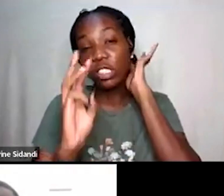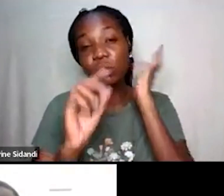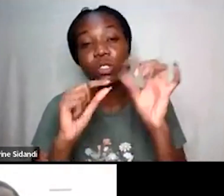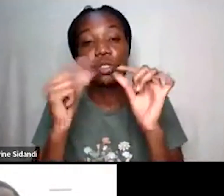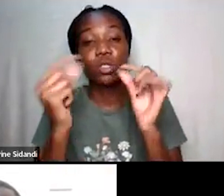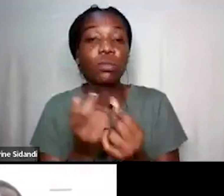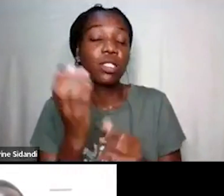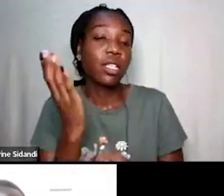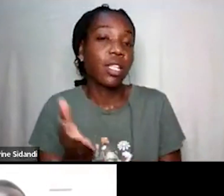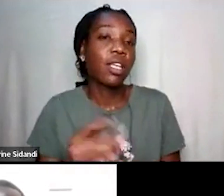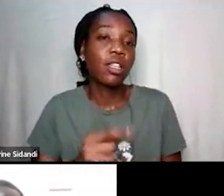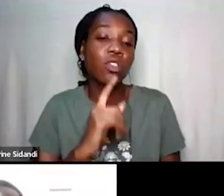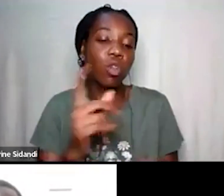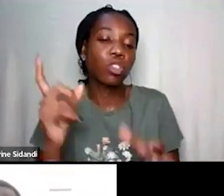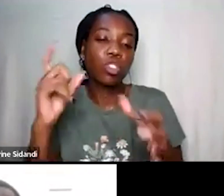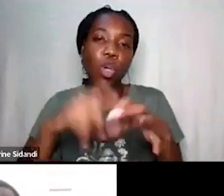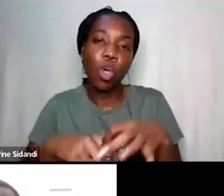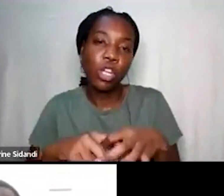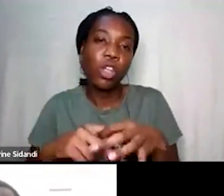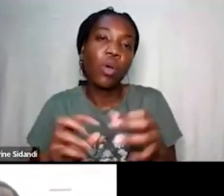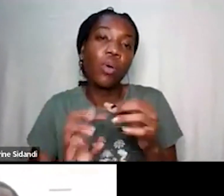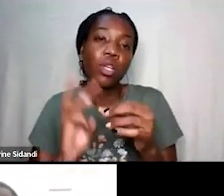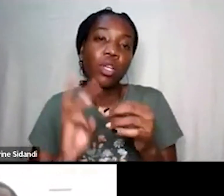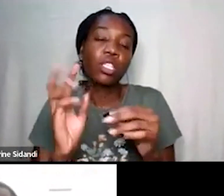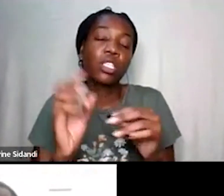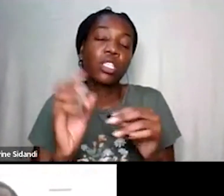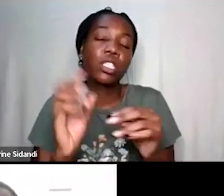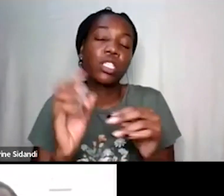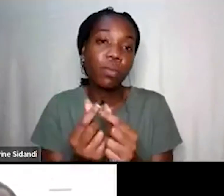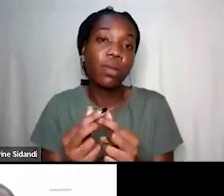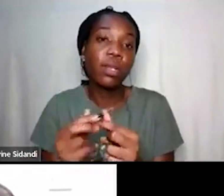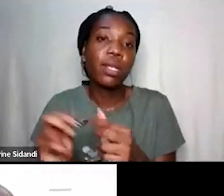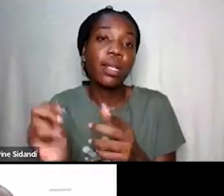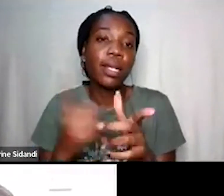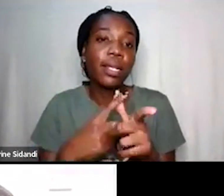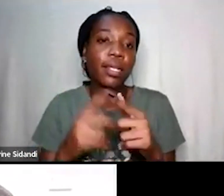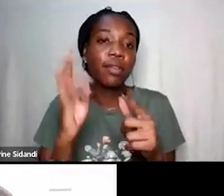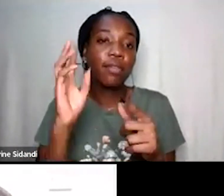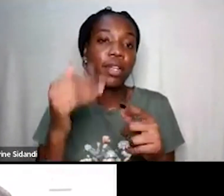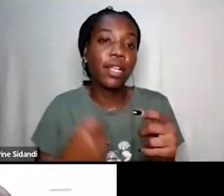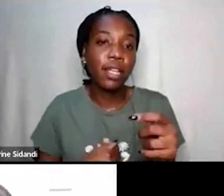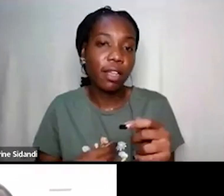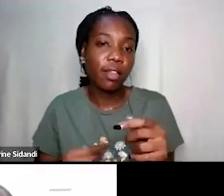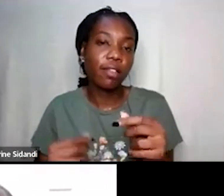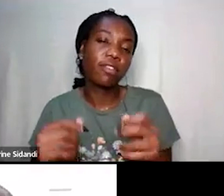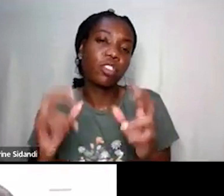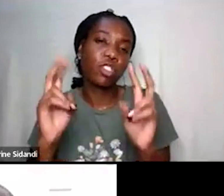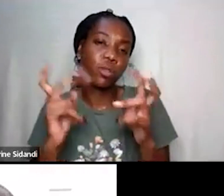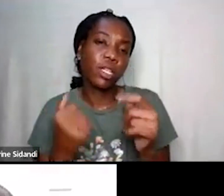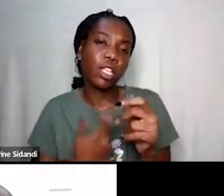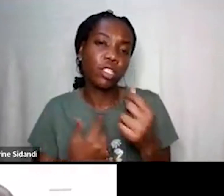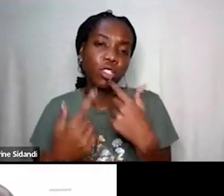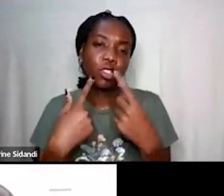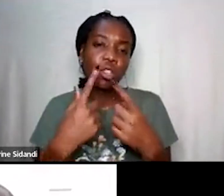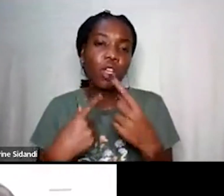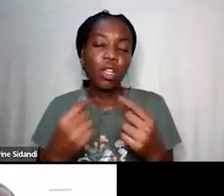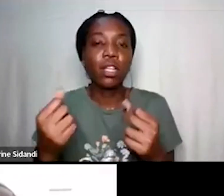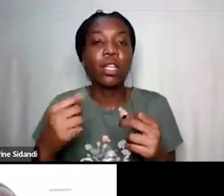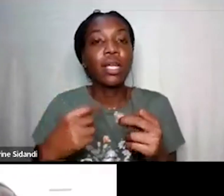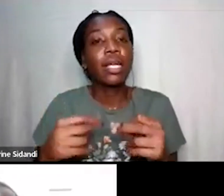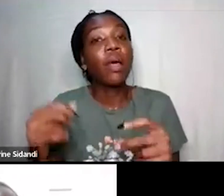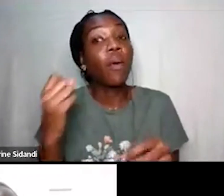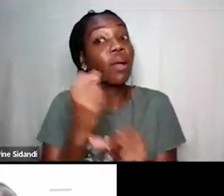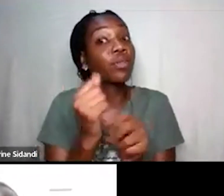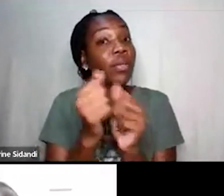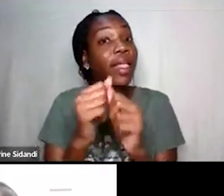group to be informed on what's happening with the Tara Solutions and the topics we are discussing. We are dealing with alcoholism next week, and